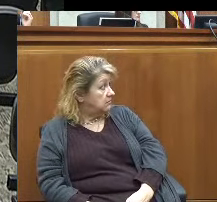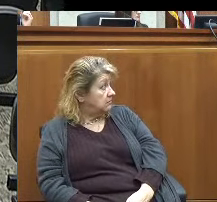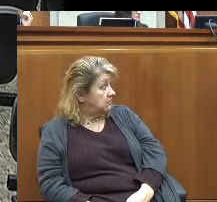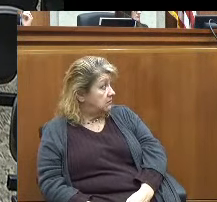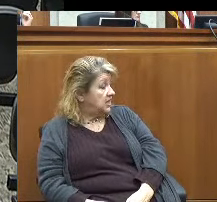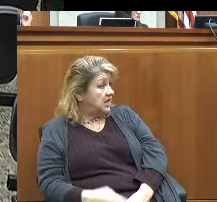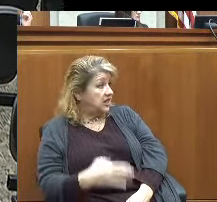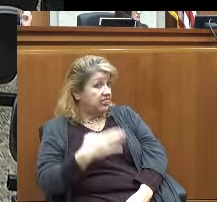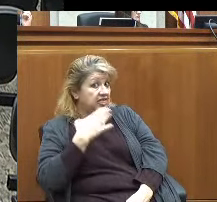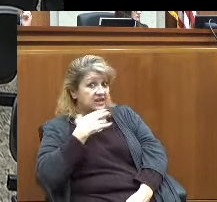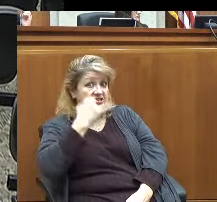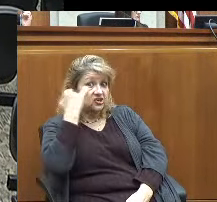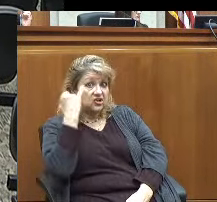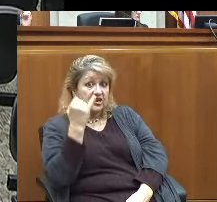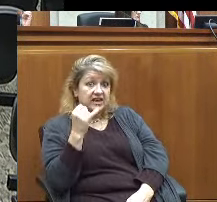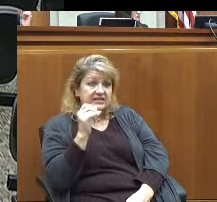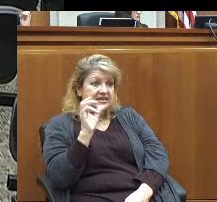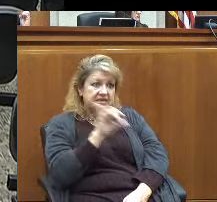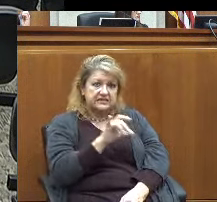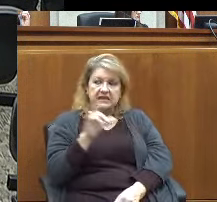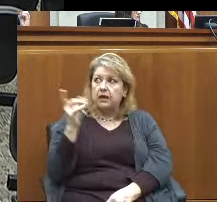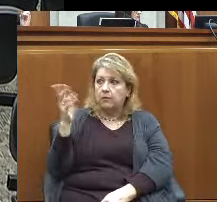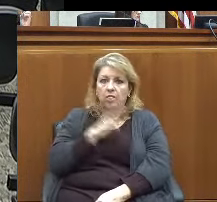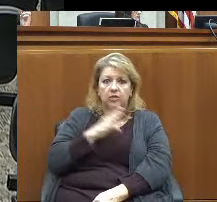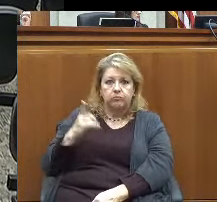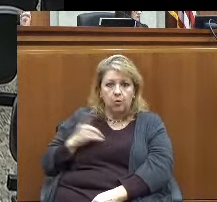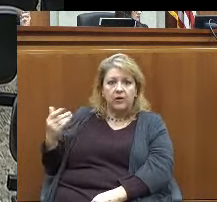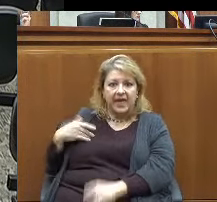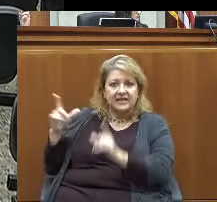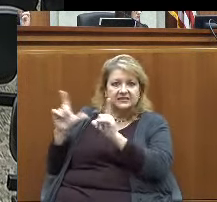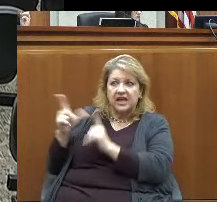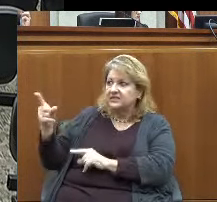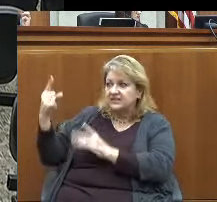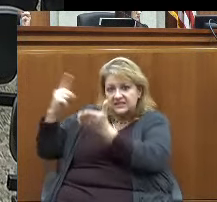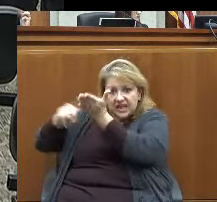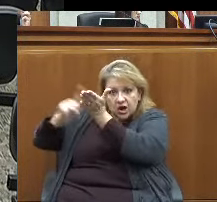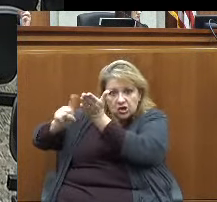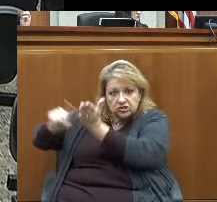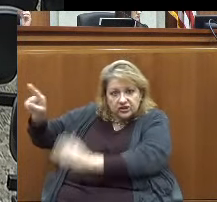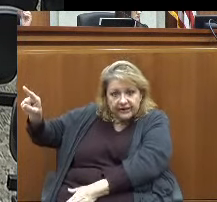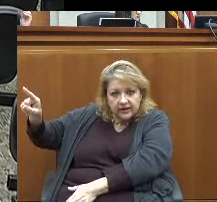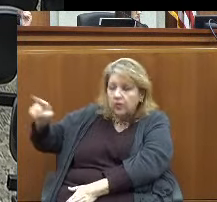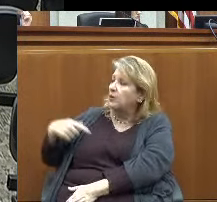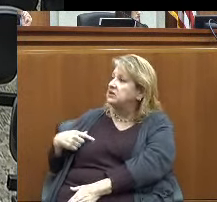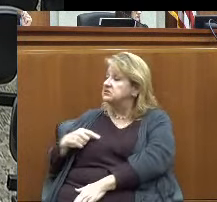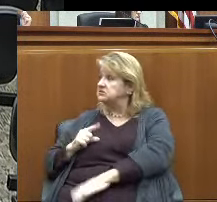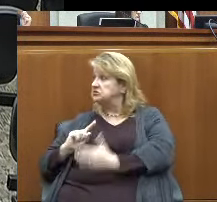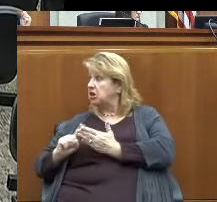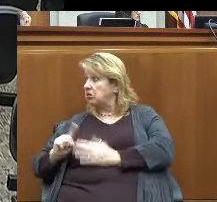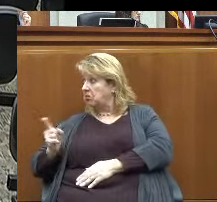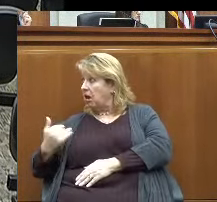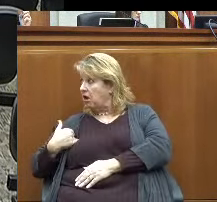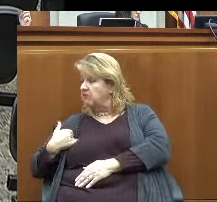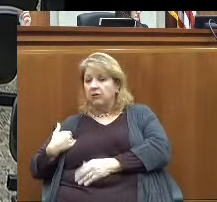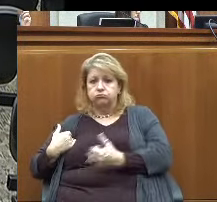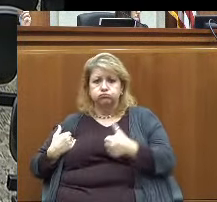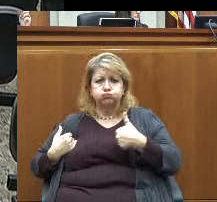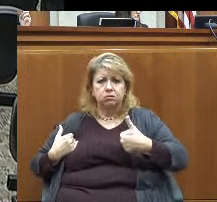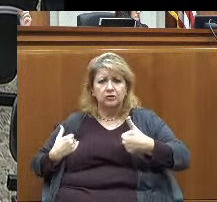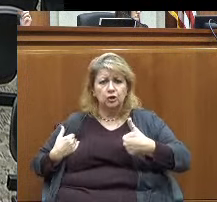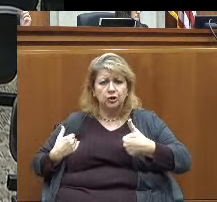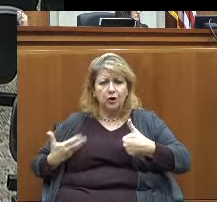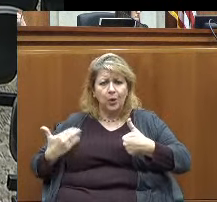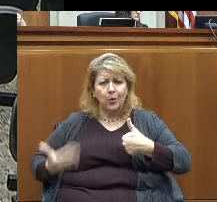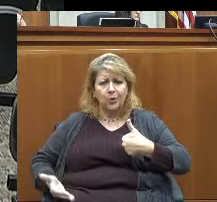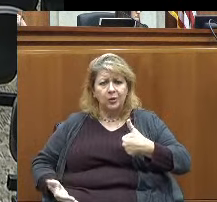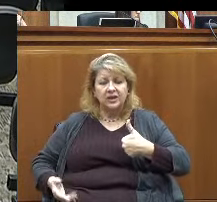Superintendent Boucher, and we'll be doing some of that. So can you look at all of those types of individuals who are